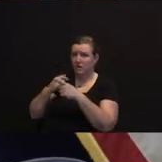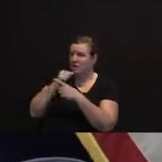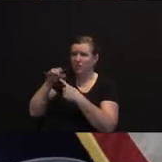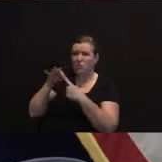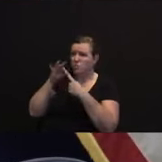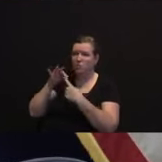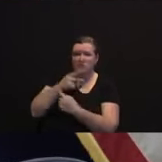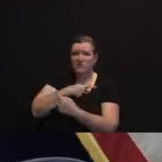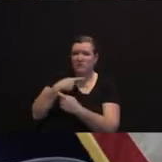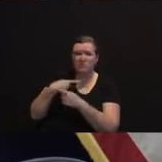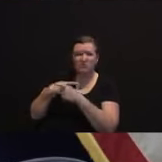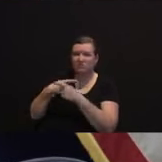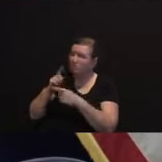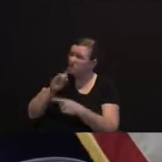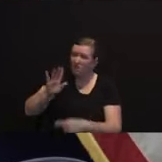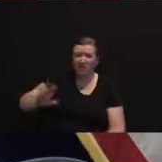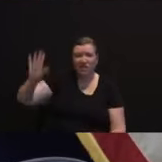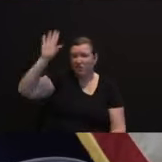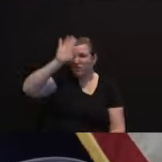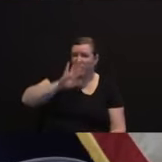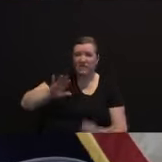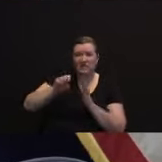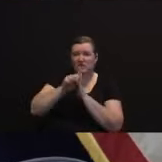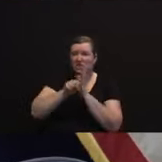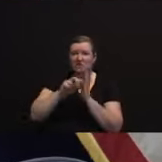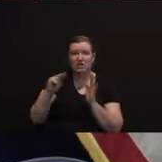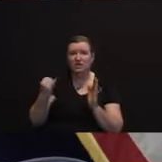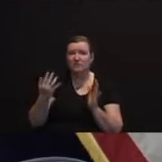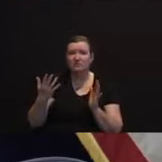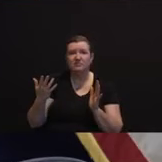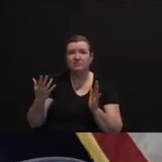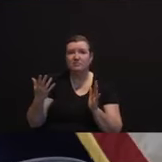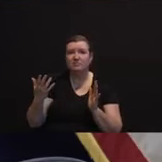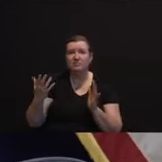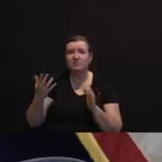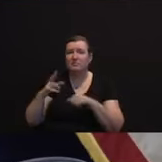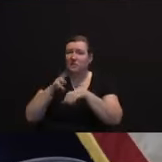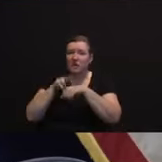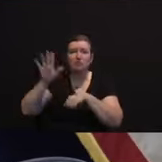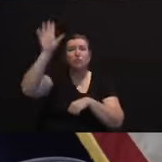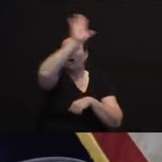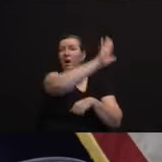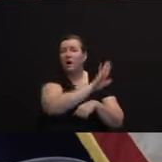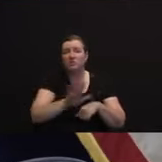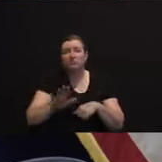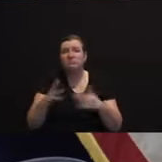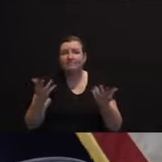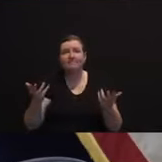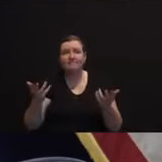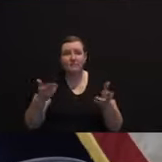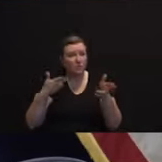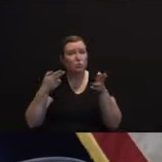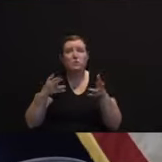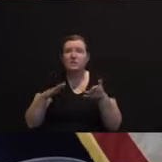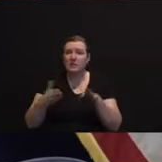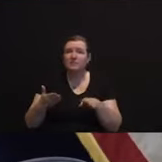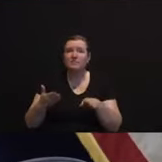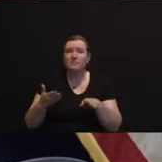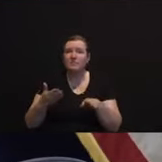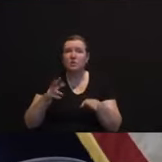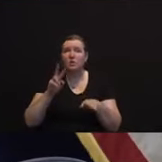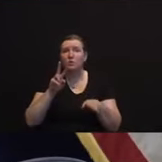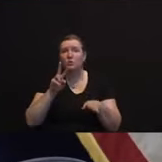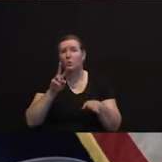shooting homicides are up in the 28 to 35% range. So it is a constant